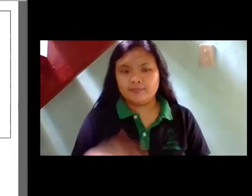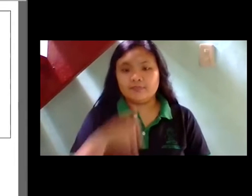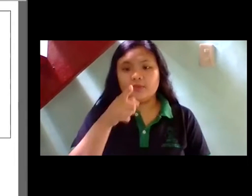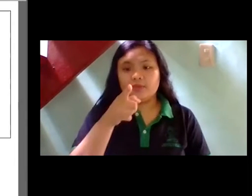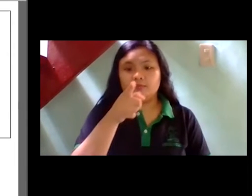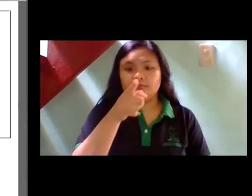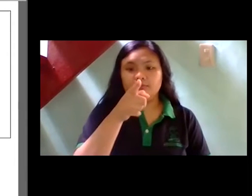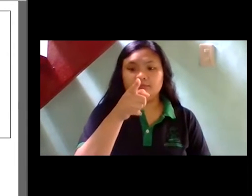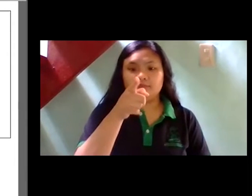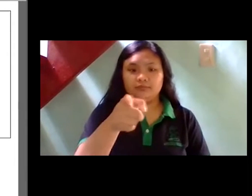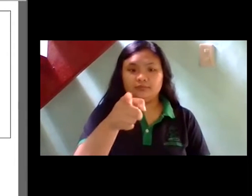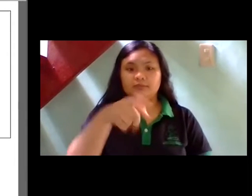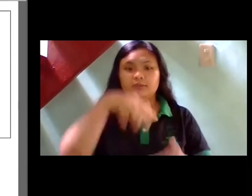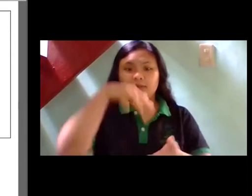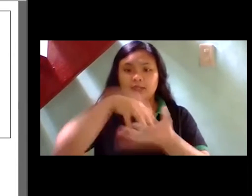Okay.